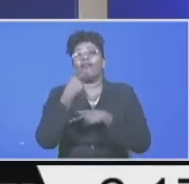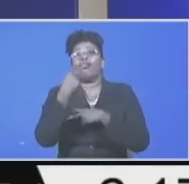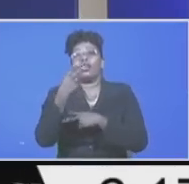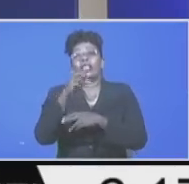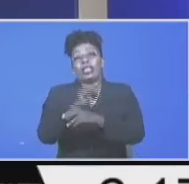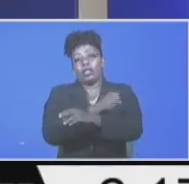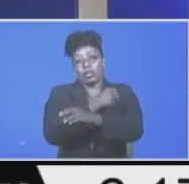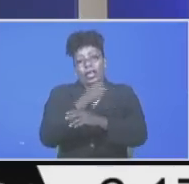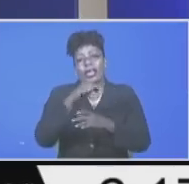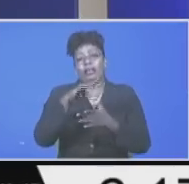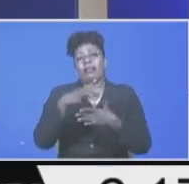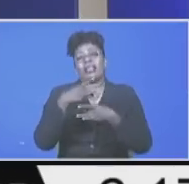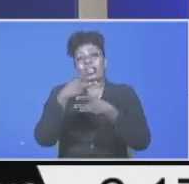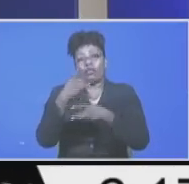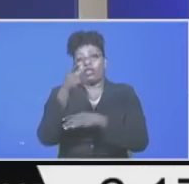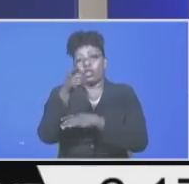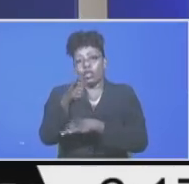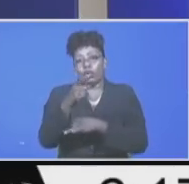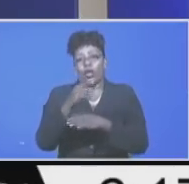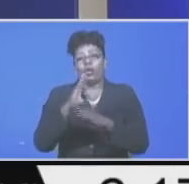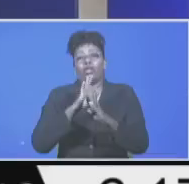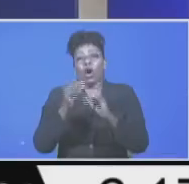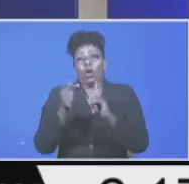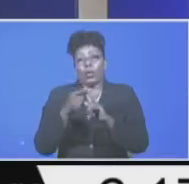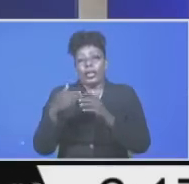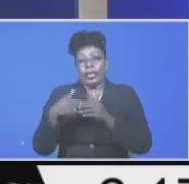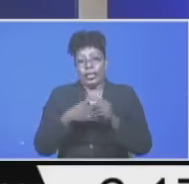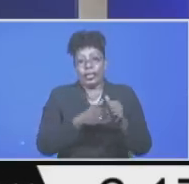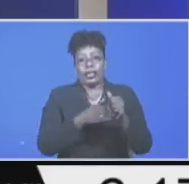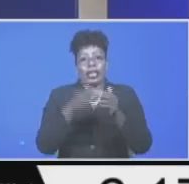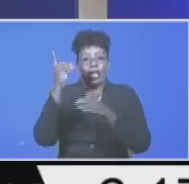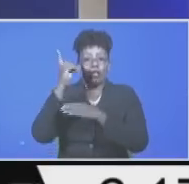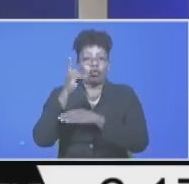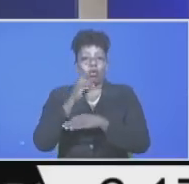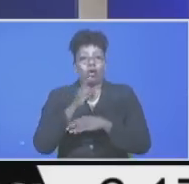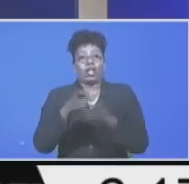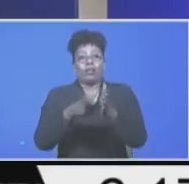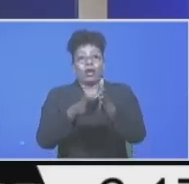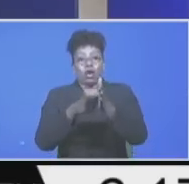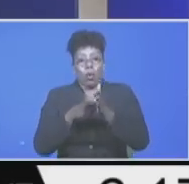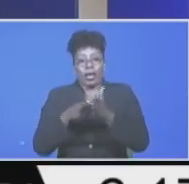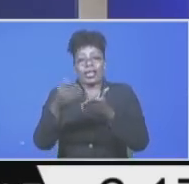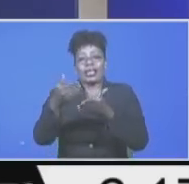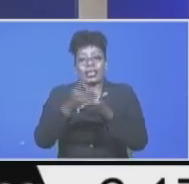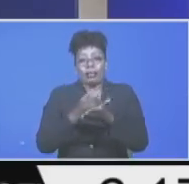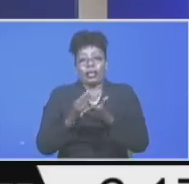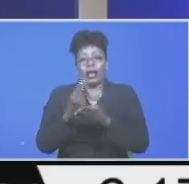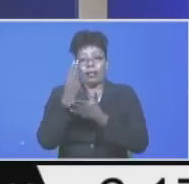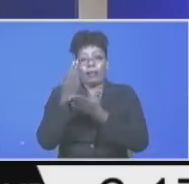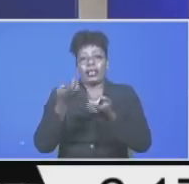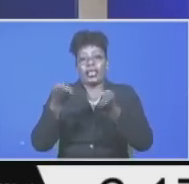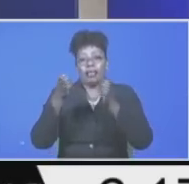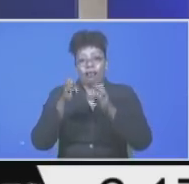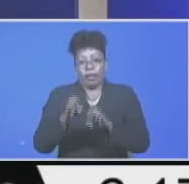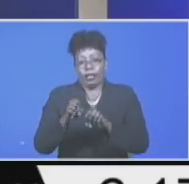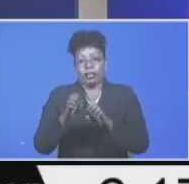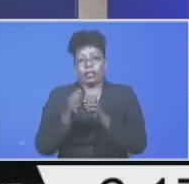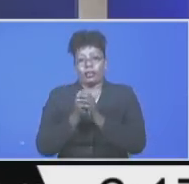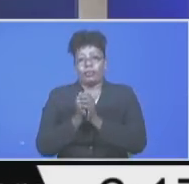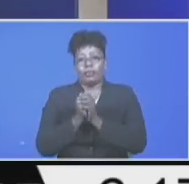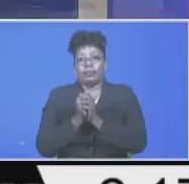this may interest you. Our news team spoke with choir director Dexter, who talks about the requirements and some of the upcoming events he's looking forward